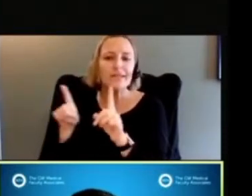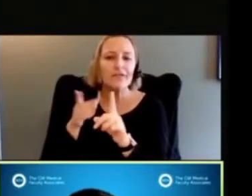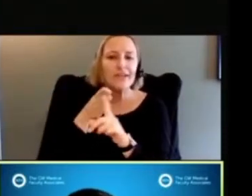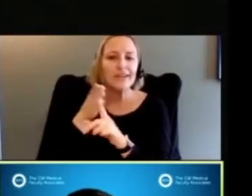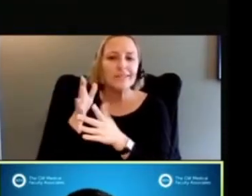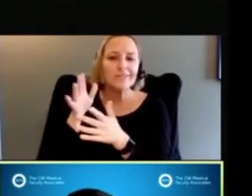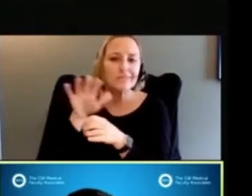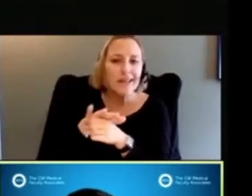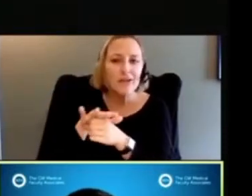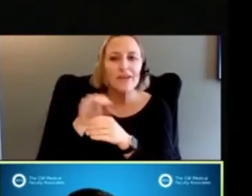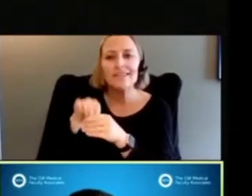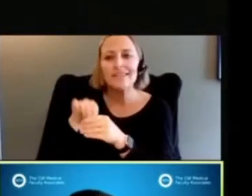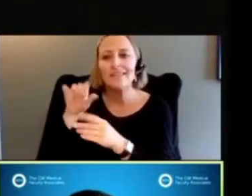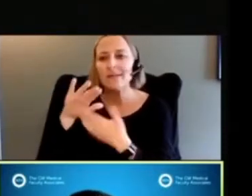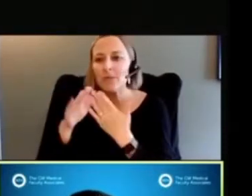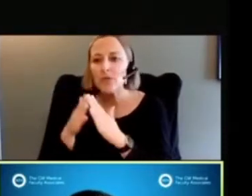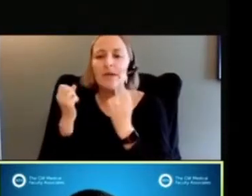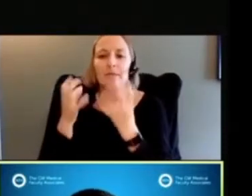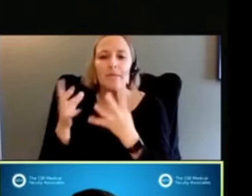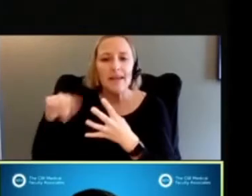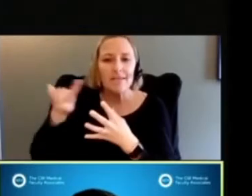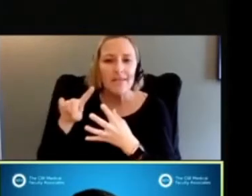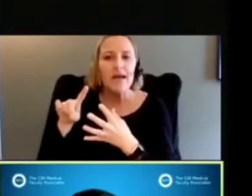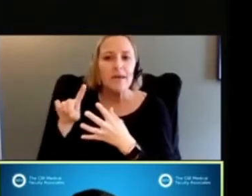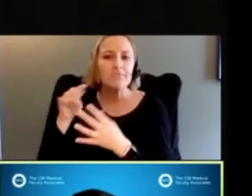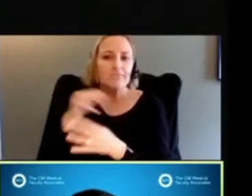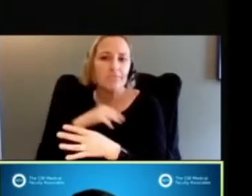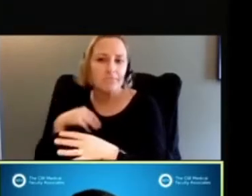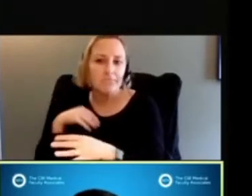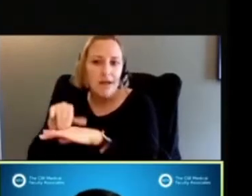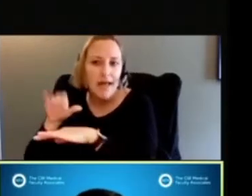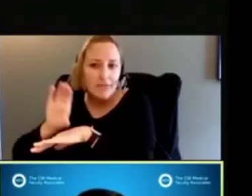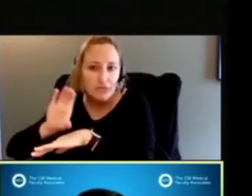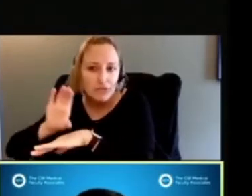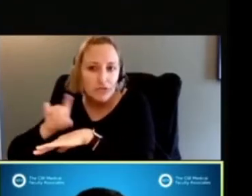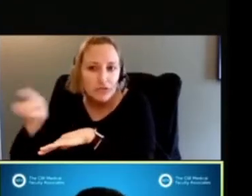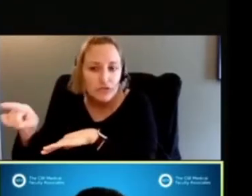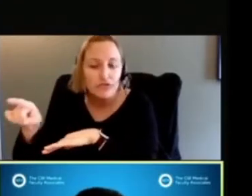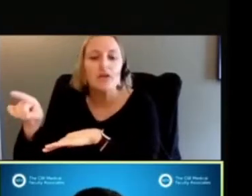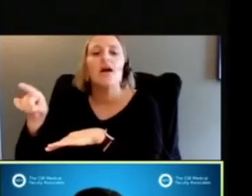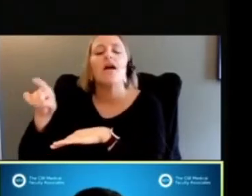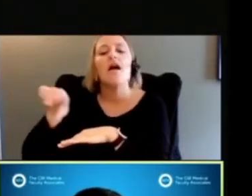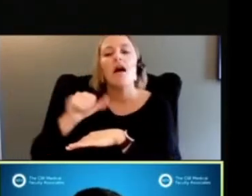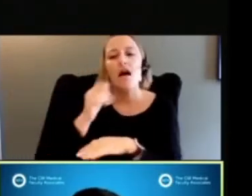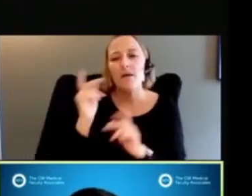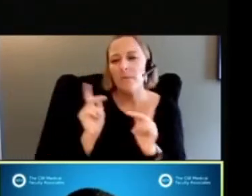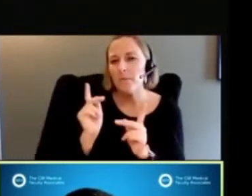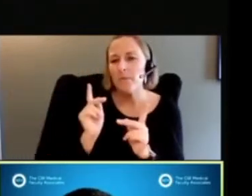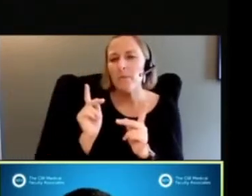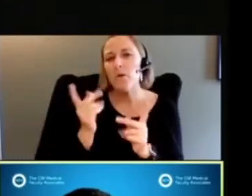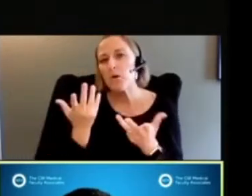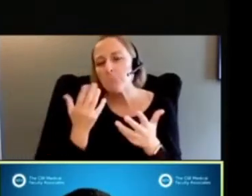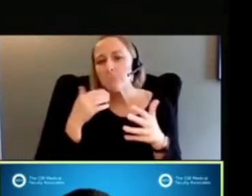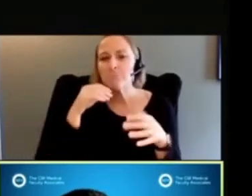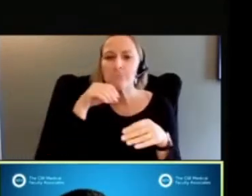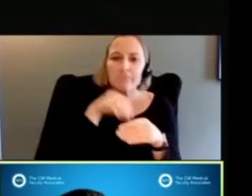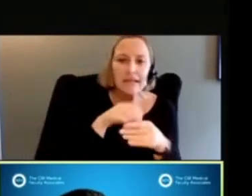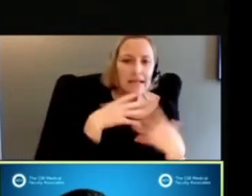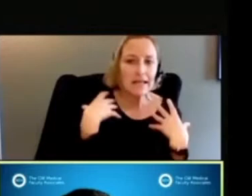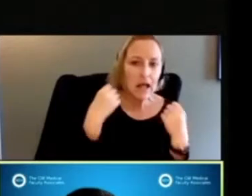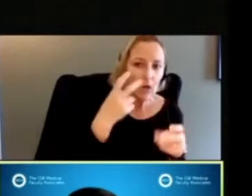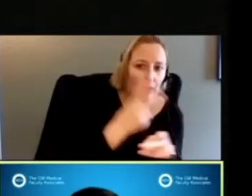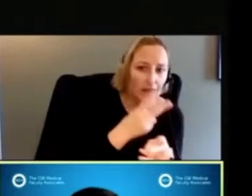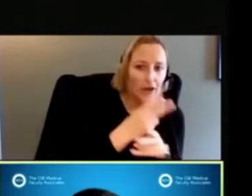very active in the church, but others were both in and outside of the healthcare system. So some